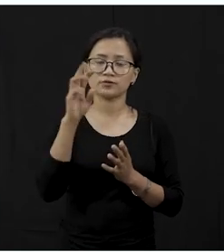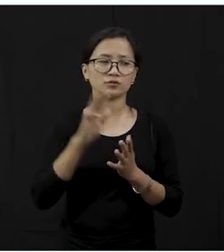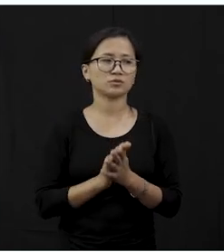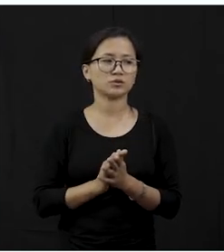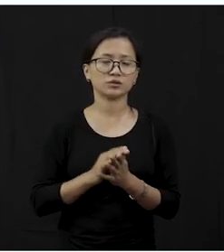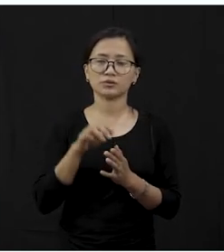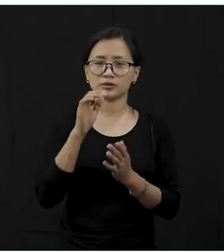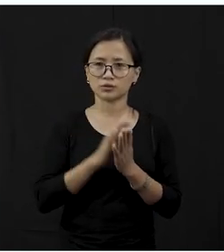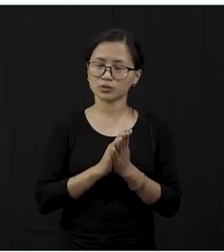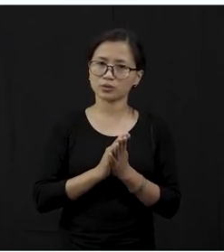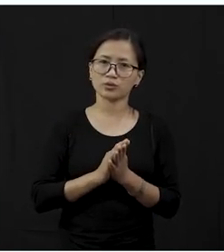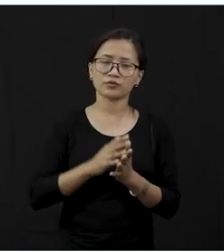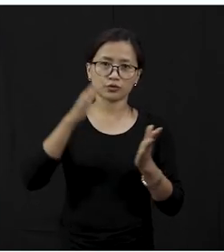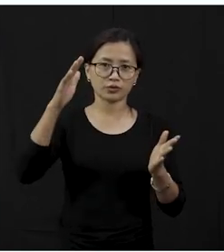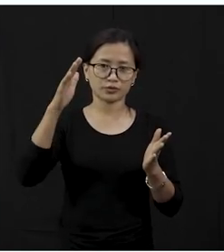Next, you have